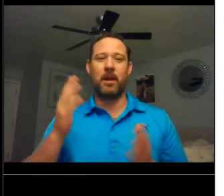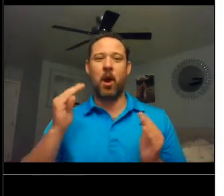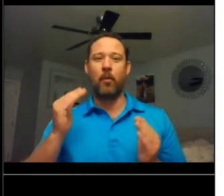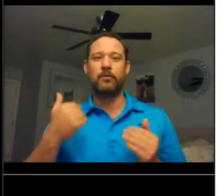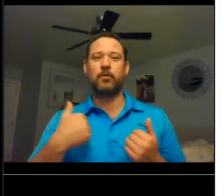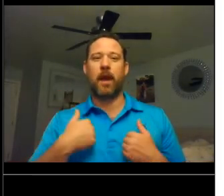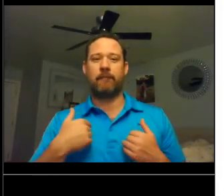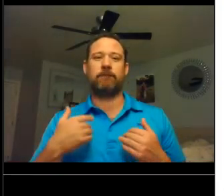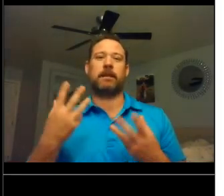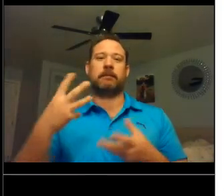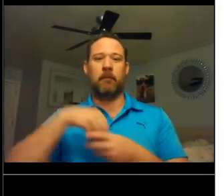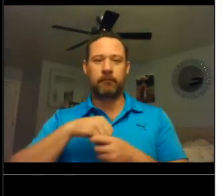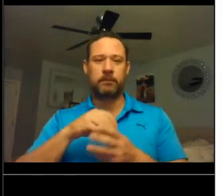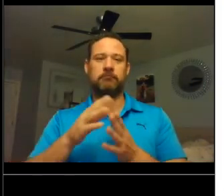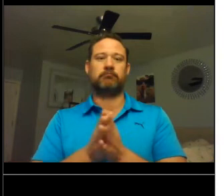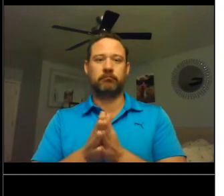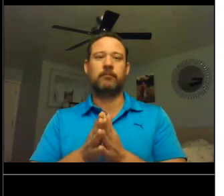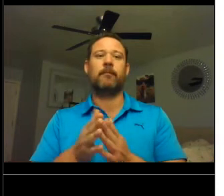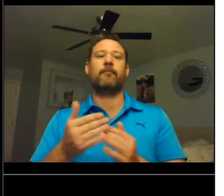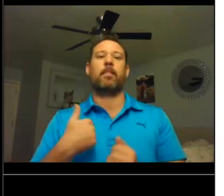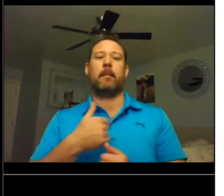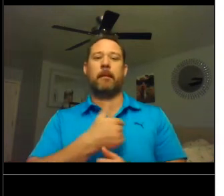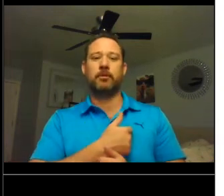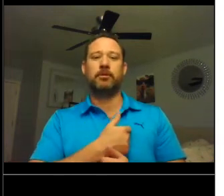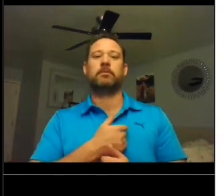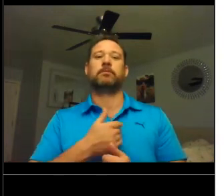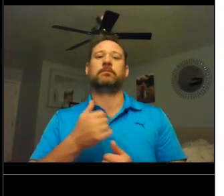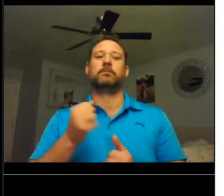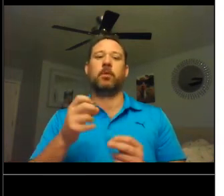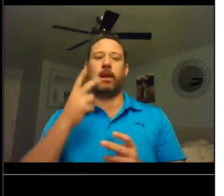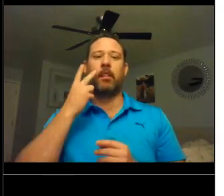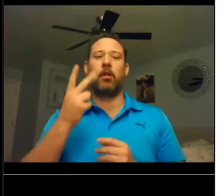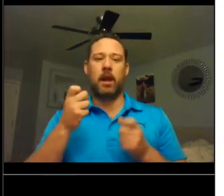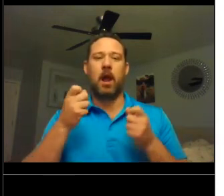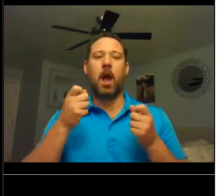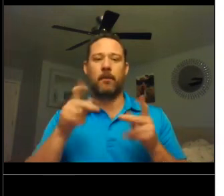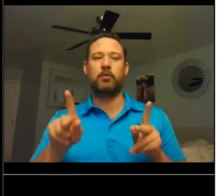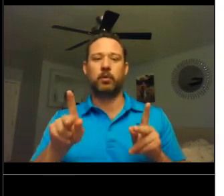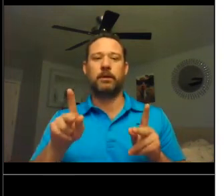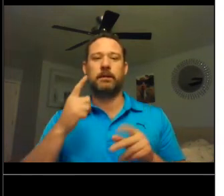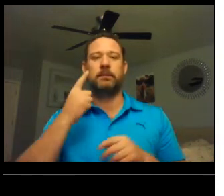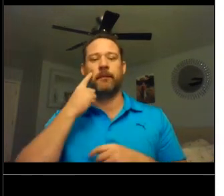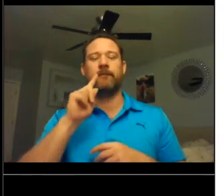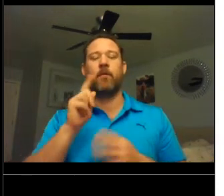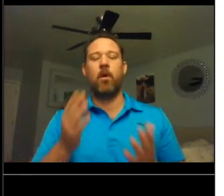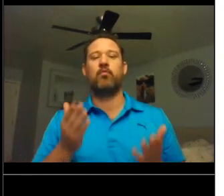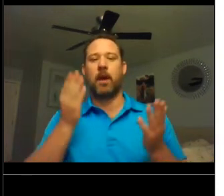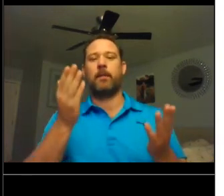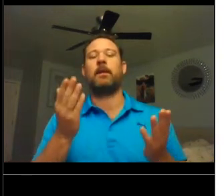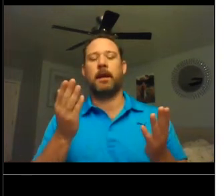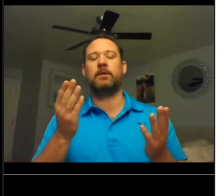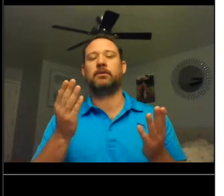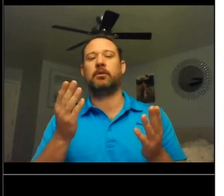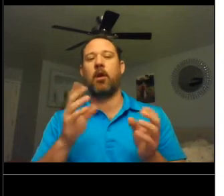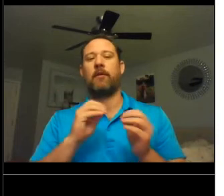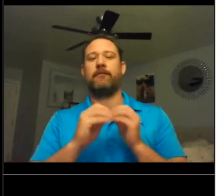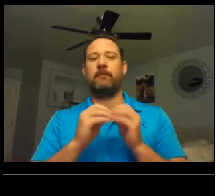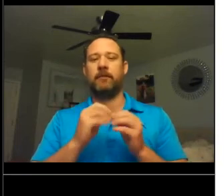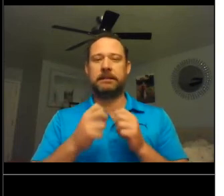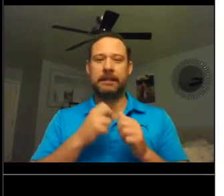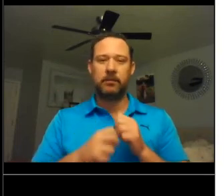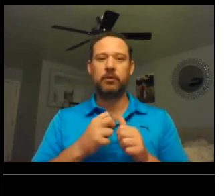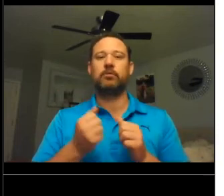robust engagement from the membership body, so that we can look at opportunities for recommendations on fixing issues